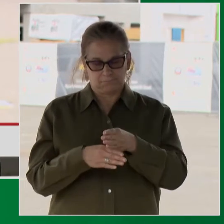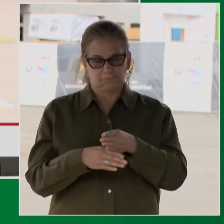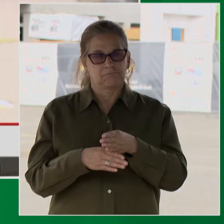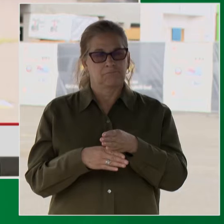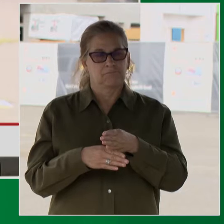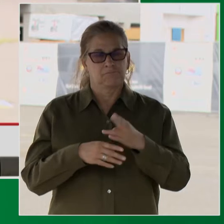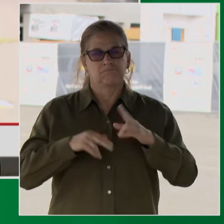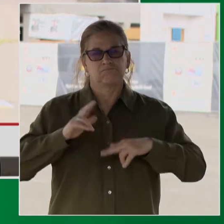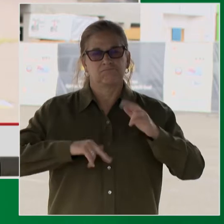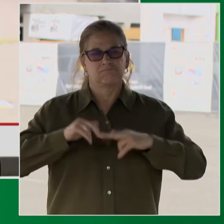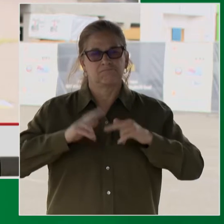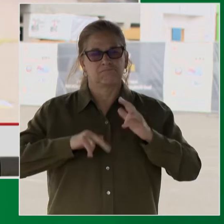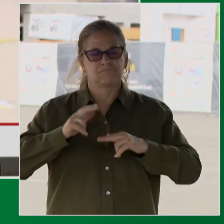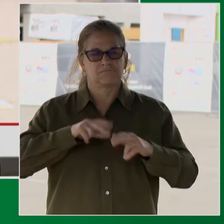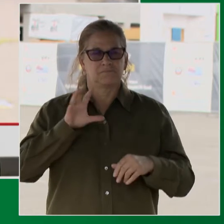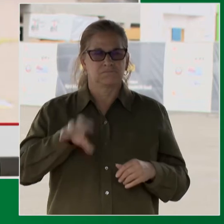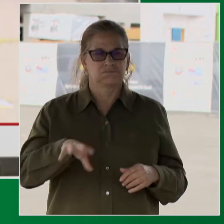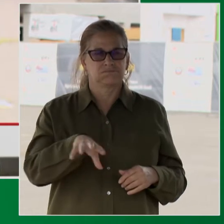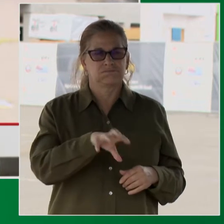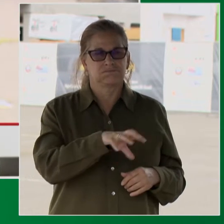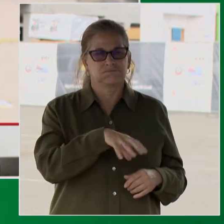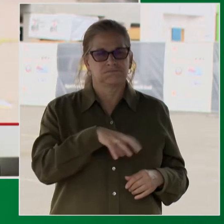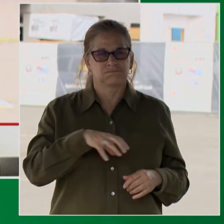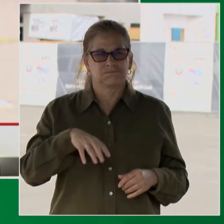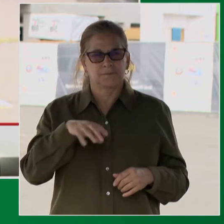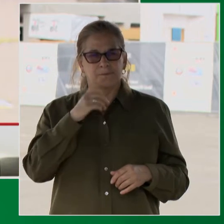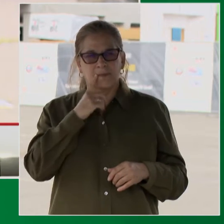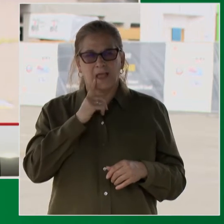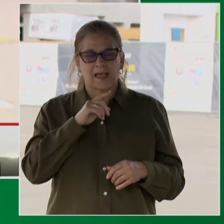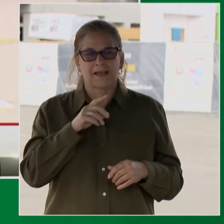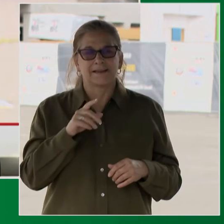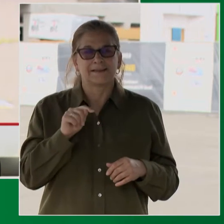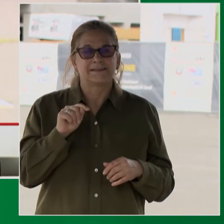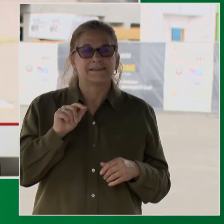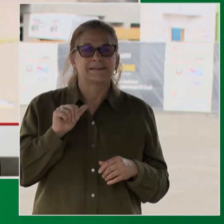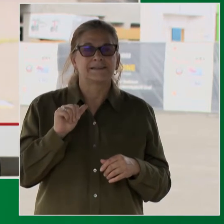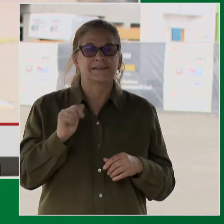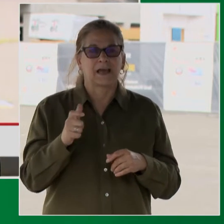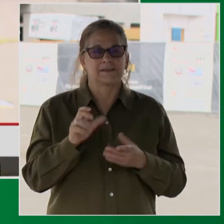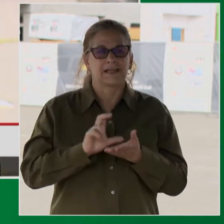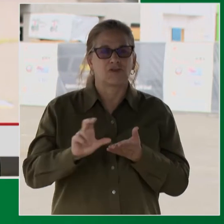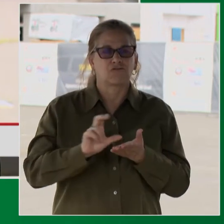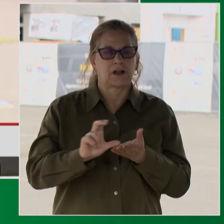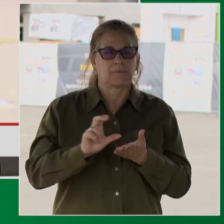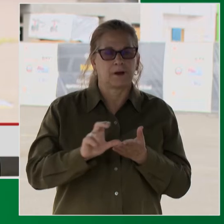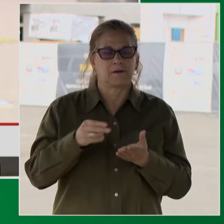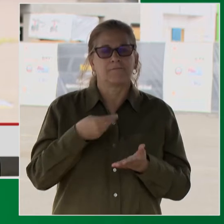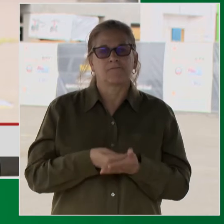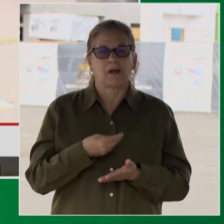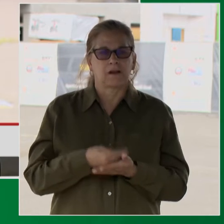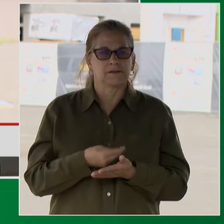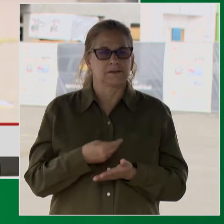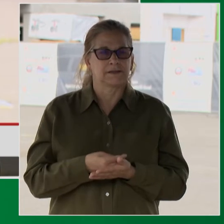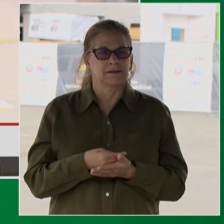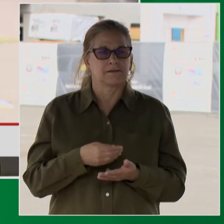TIF. It's a tax increment financing. And basically what that does is it enables the